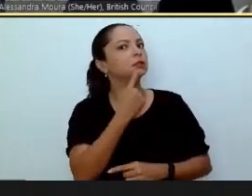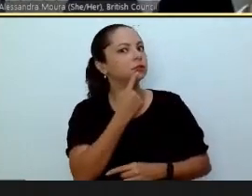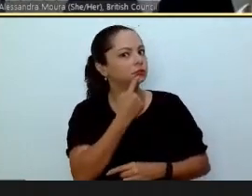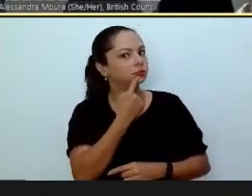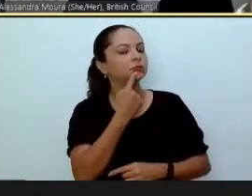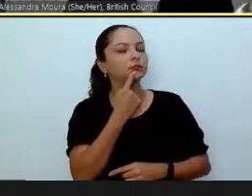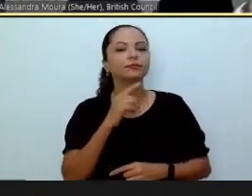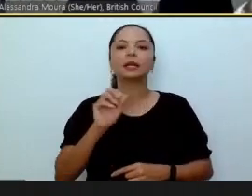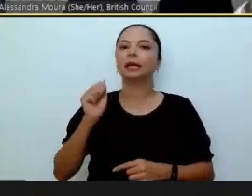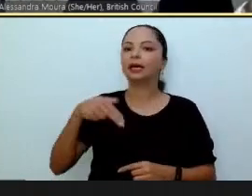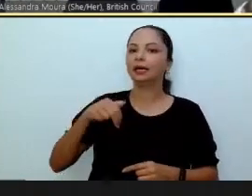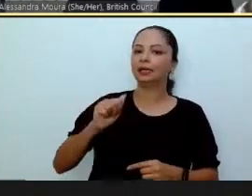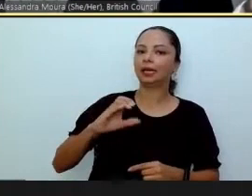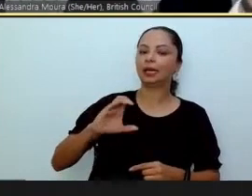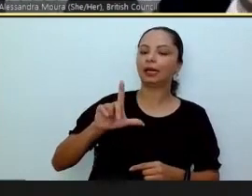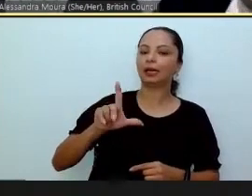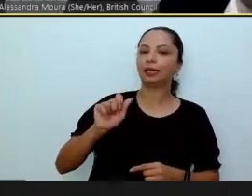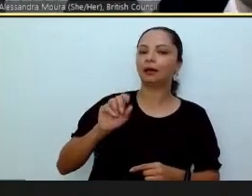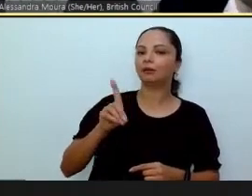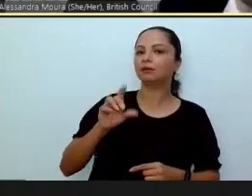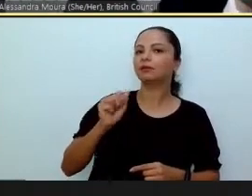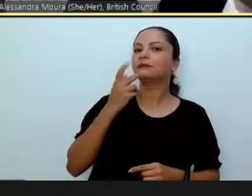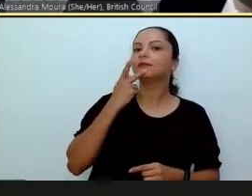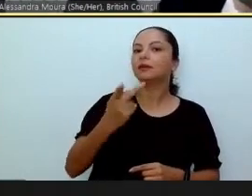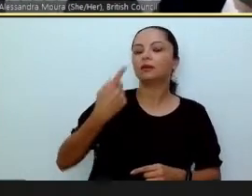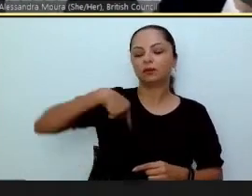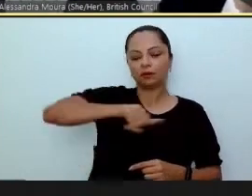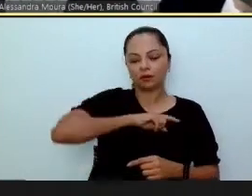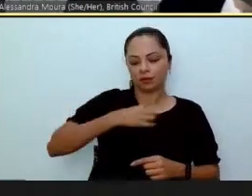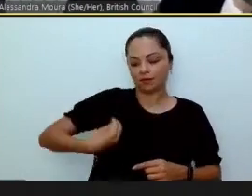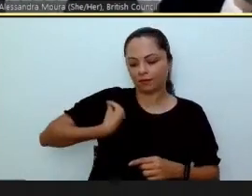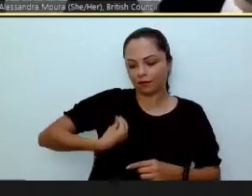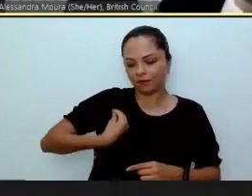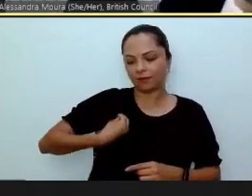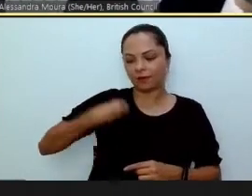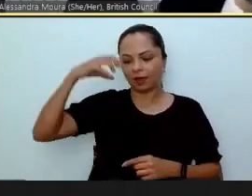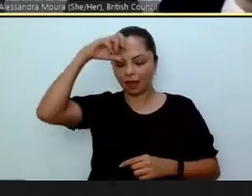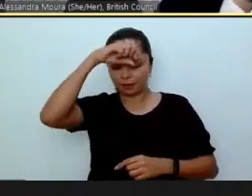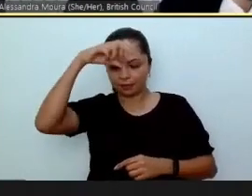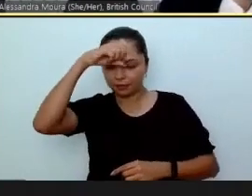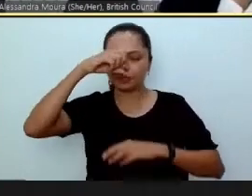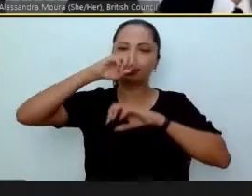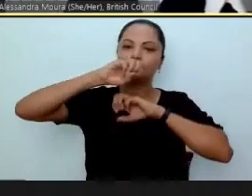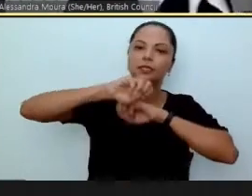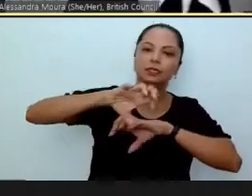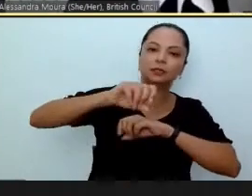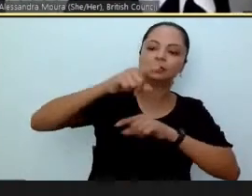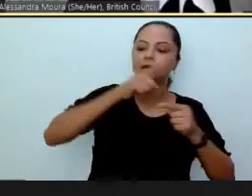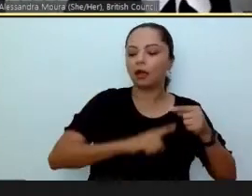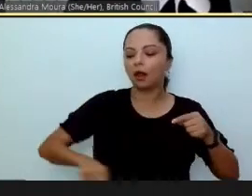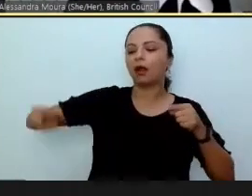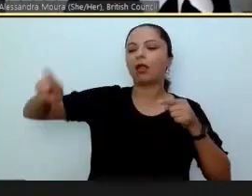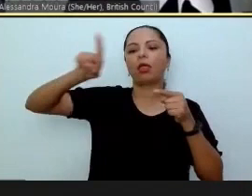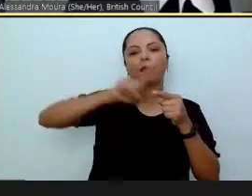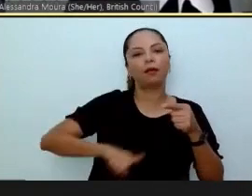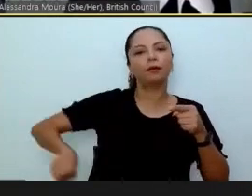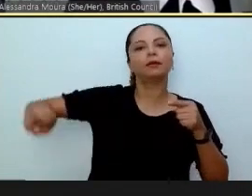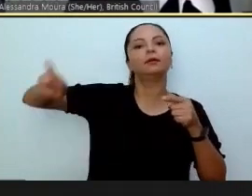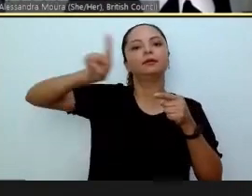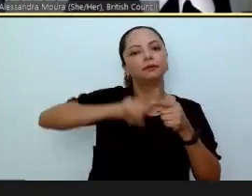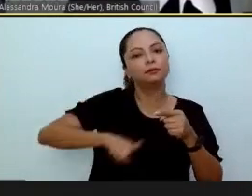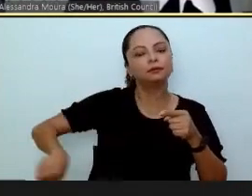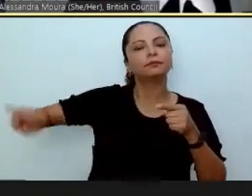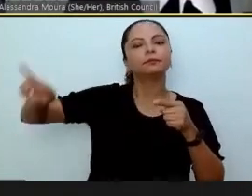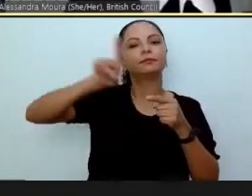learn, and teach. And this is an endless process. Important to take an